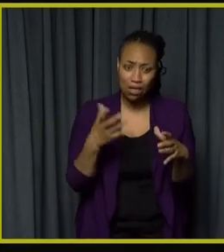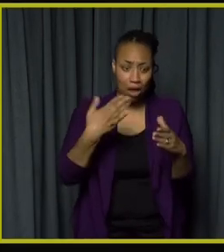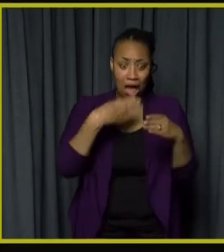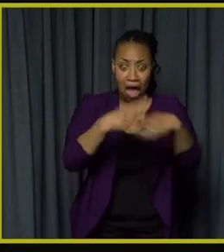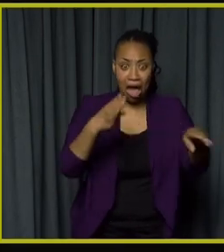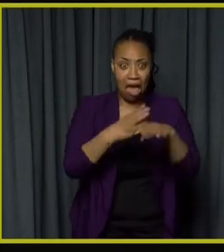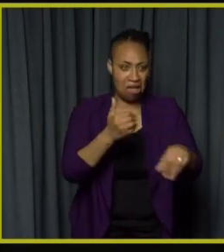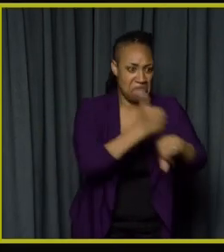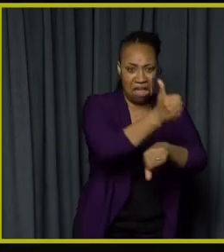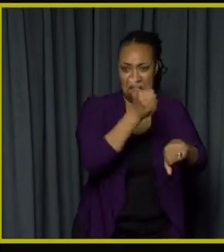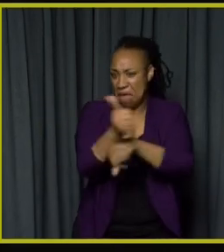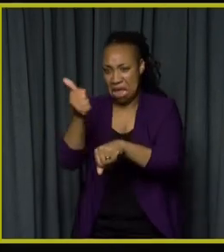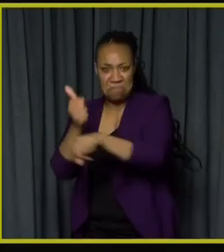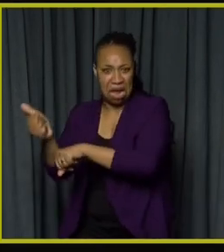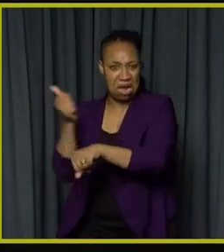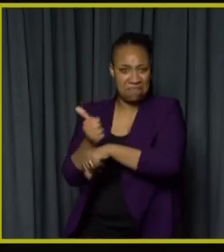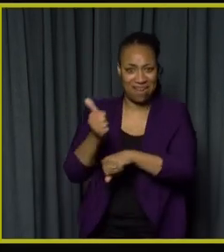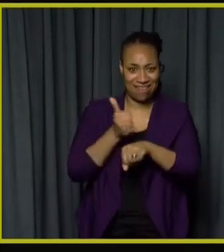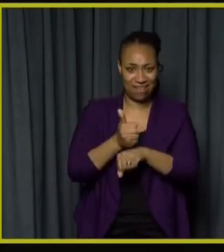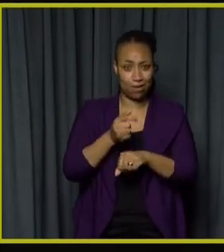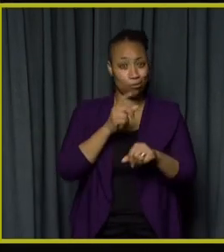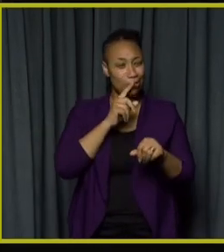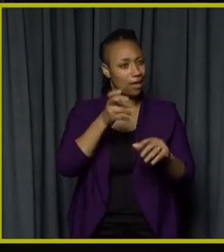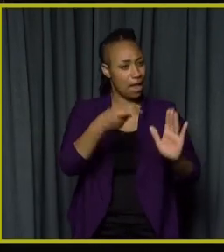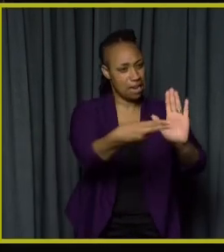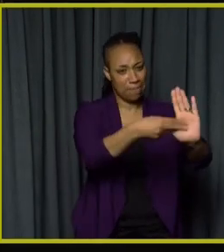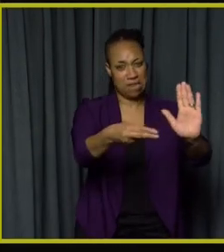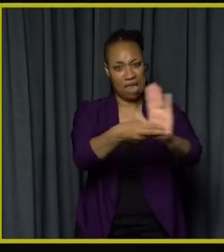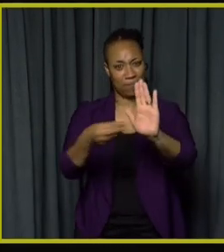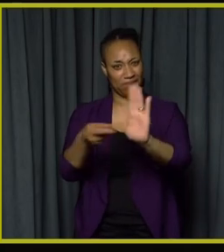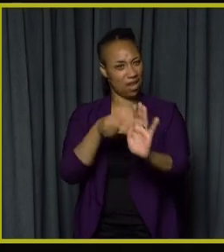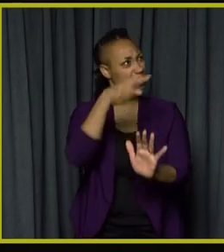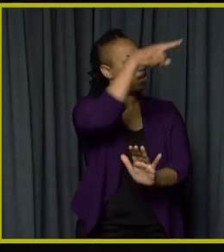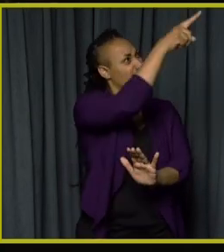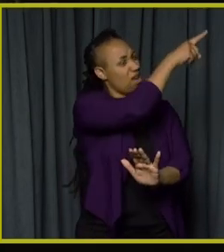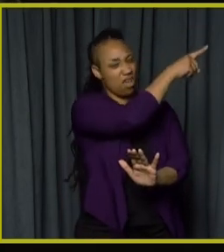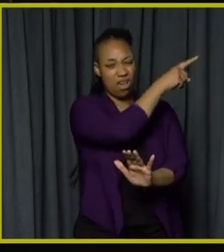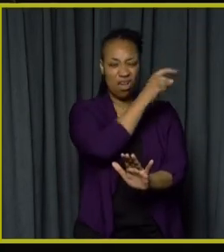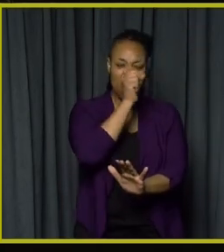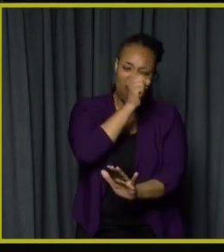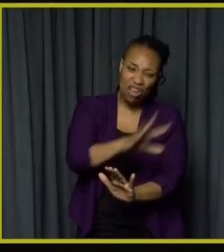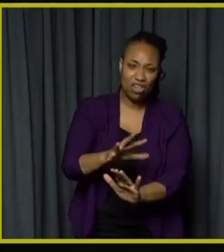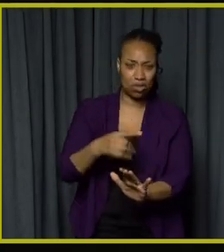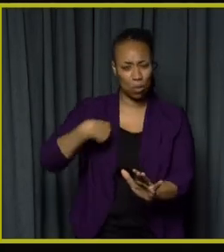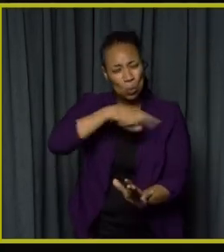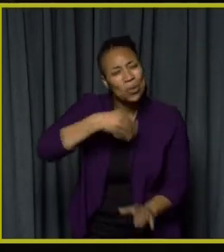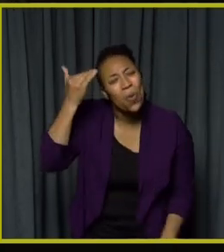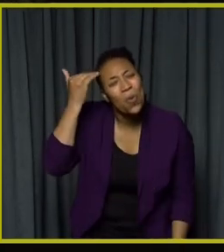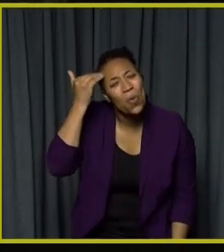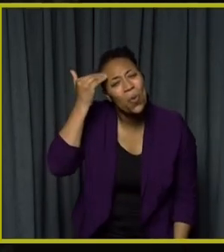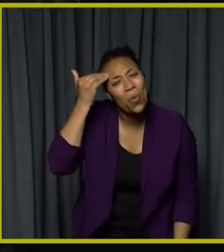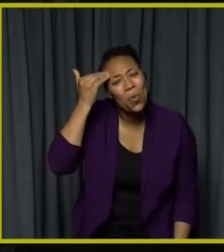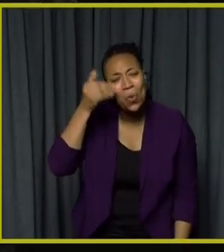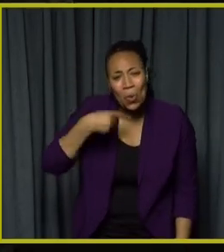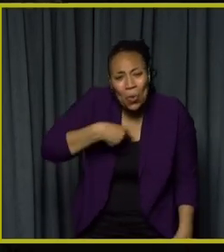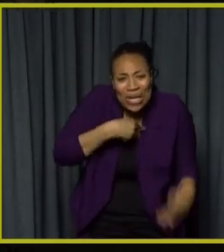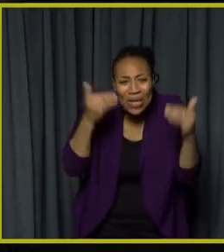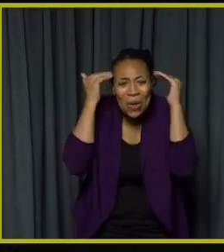by nationality. We know the tricks, yes, sir. But we also know when we decide it's time to